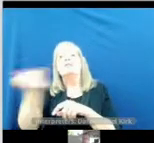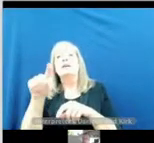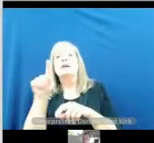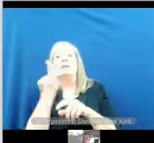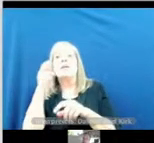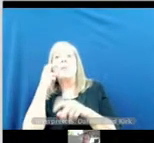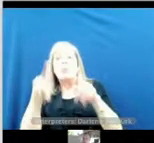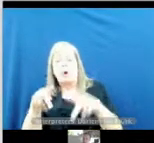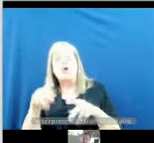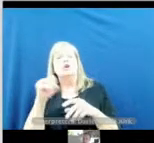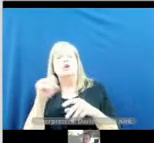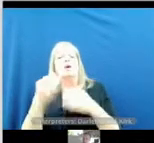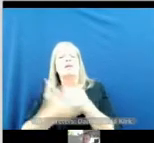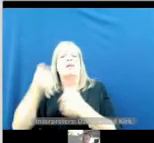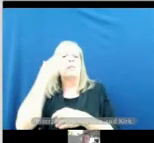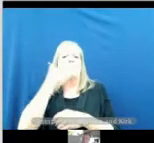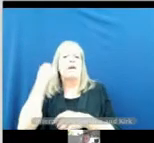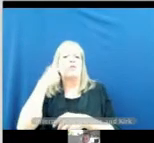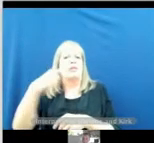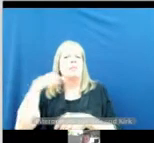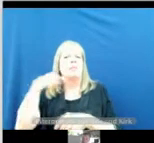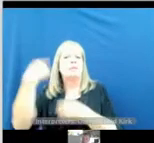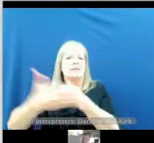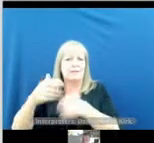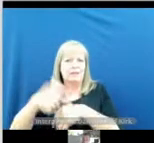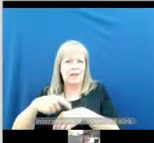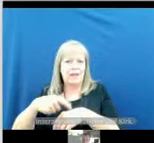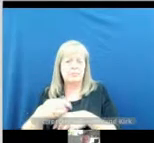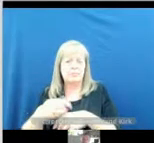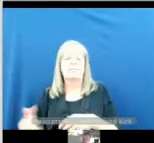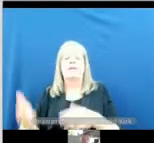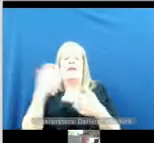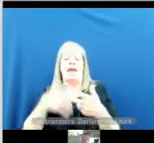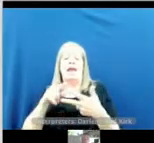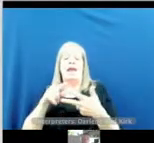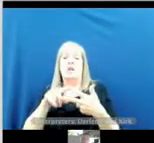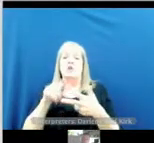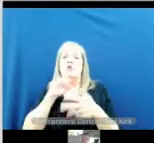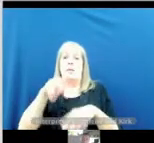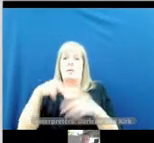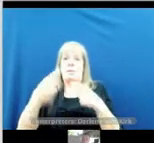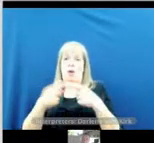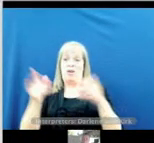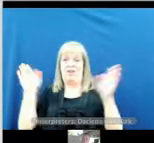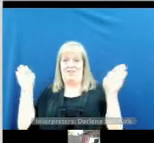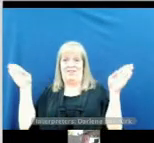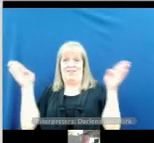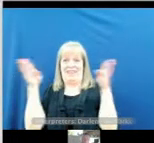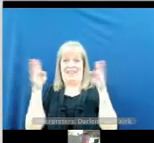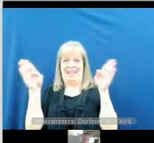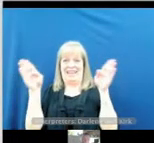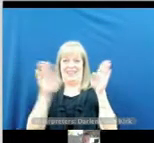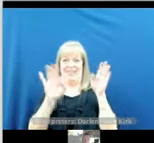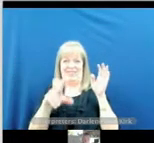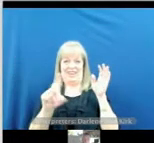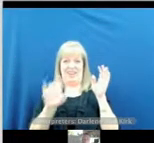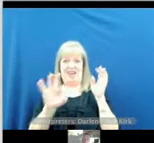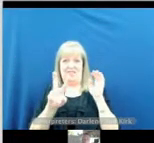So then to simulate reduced fields of vision. So that's most commonly when we talk about Usher